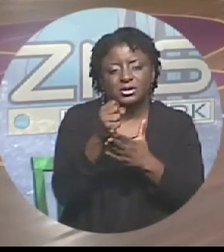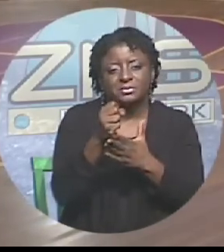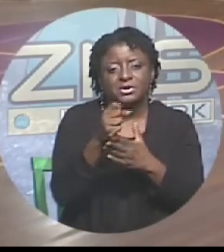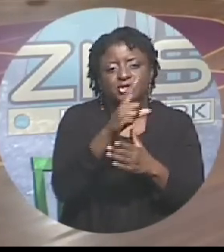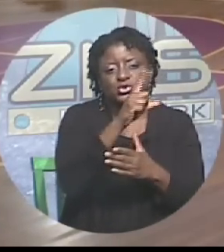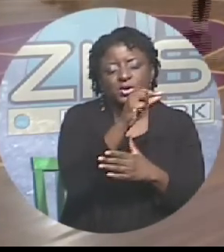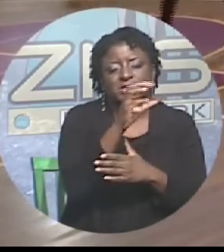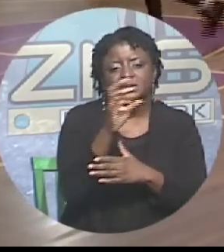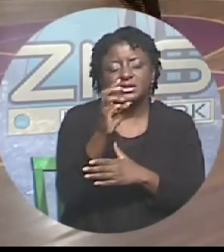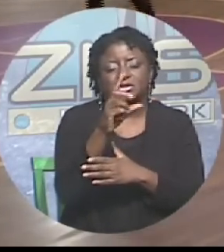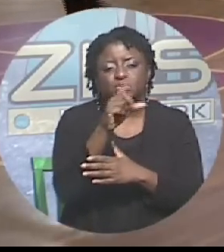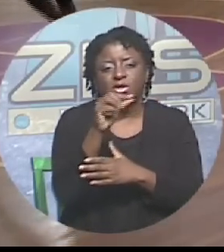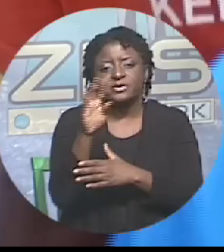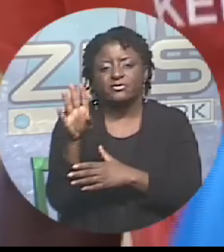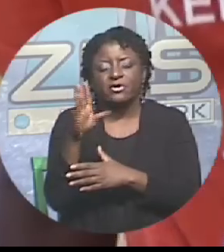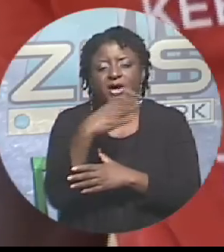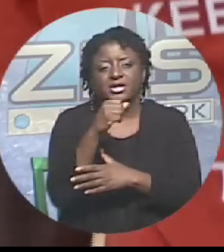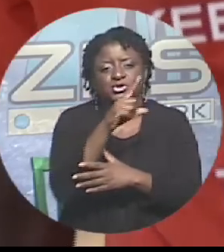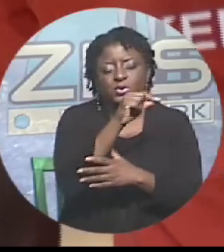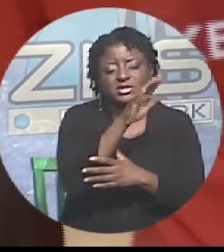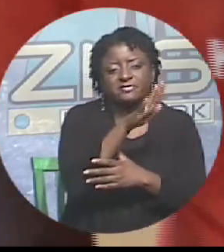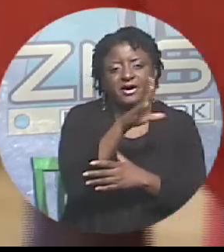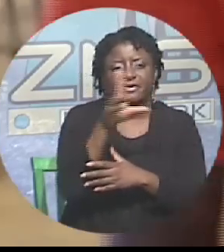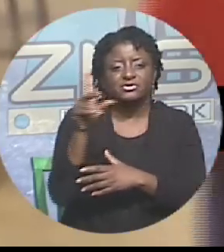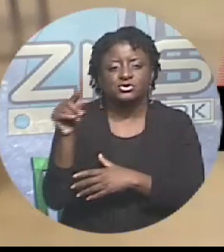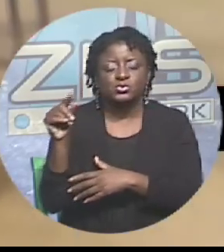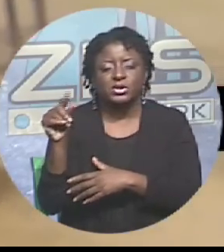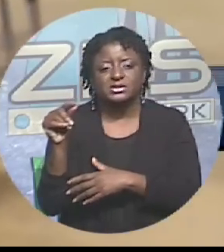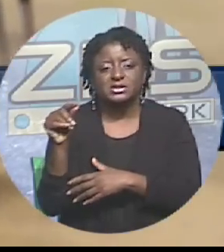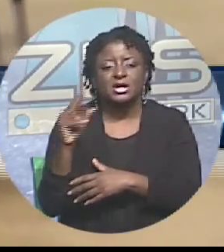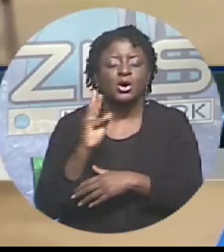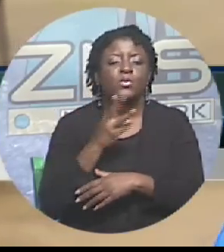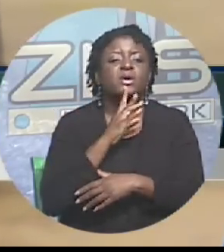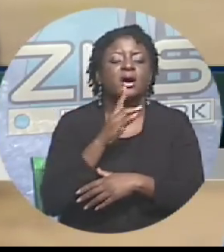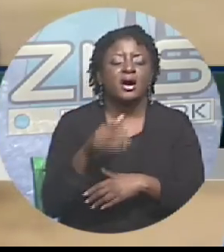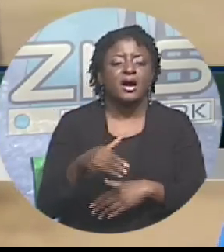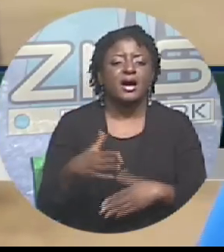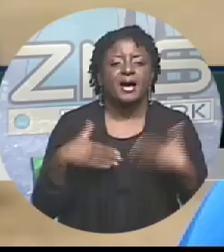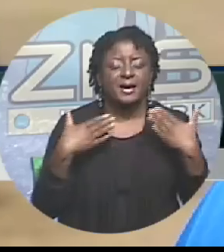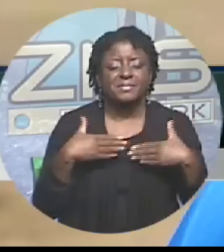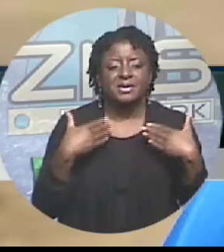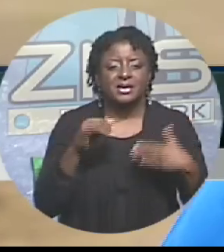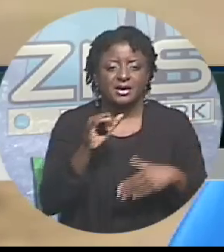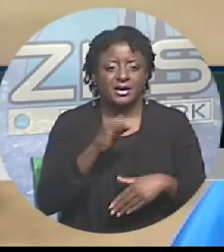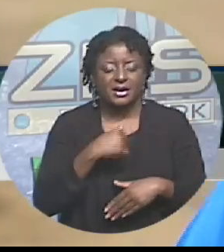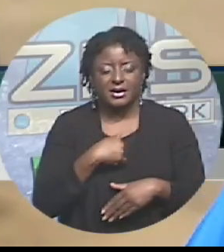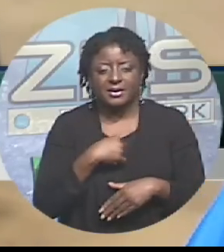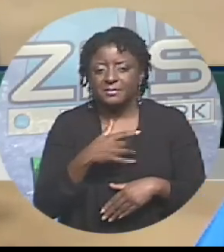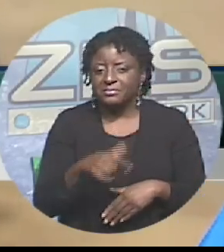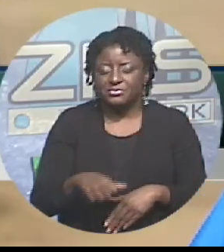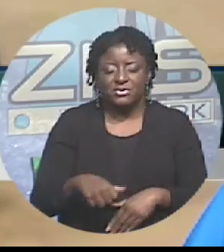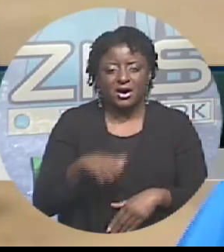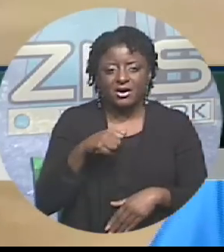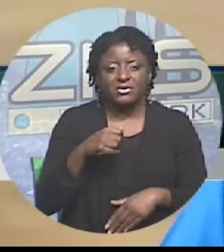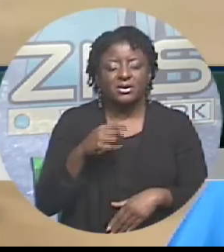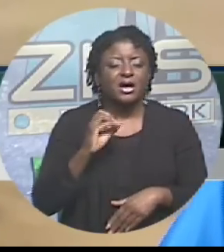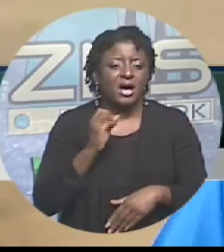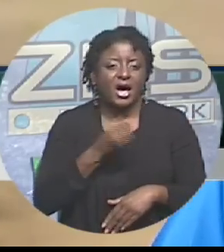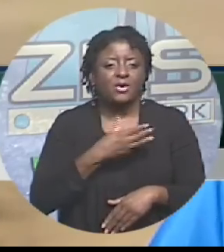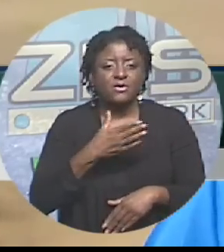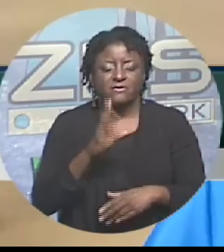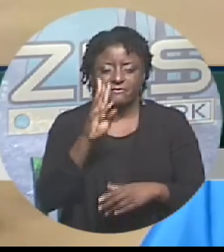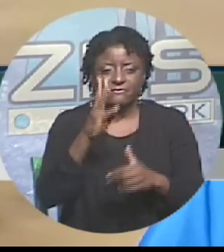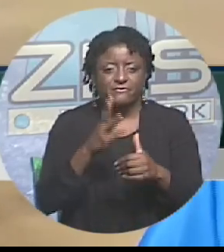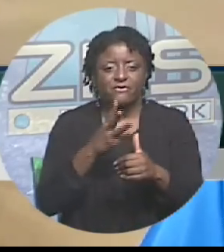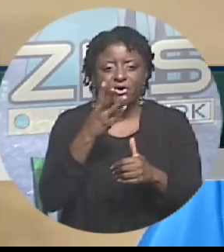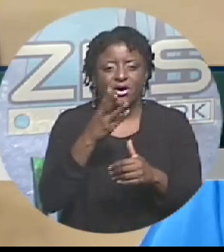26-24 and 25-20. We are very happy tonight. We are proud. I'm proud of my team. It's our fourth straight championship. And,